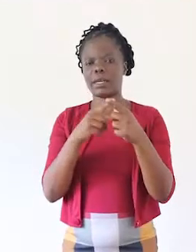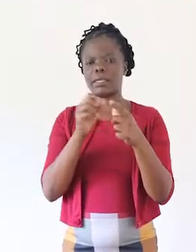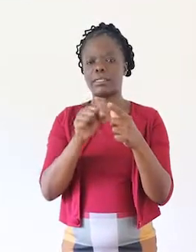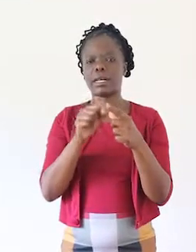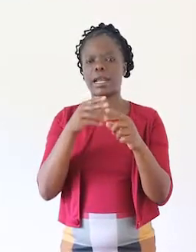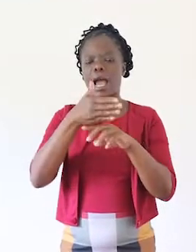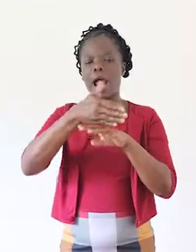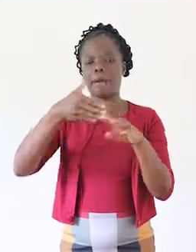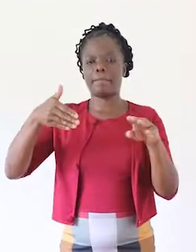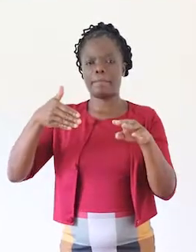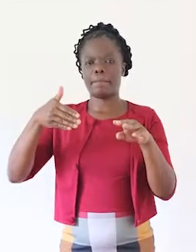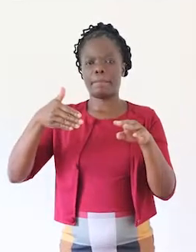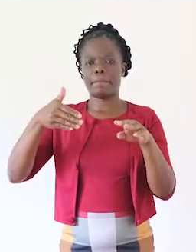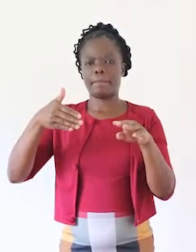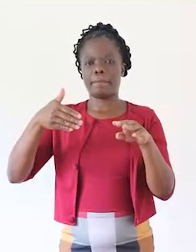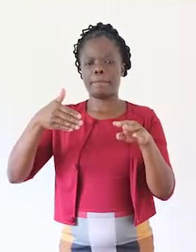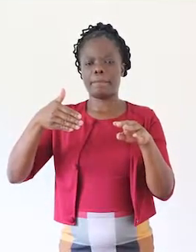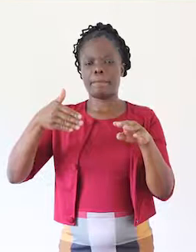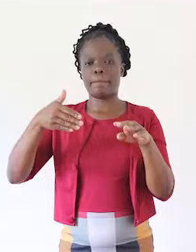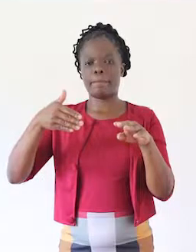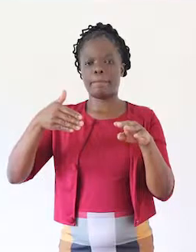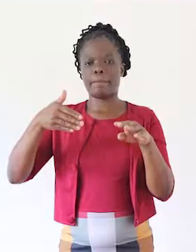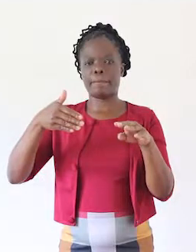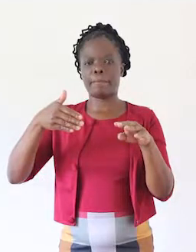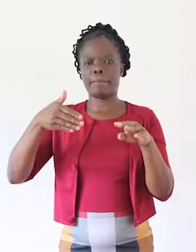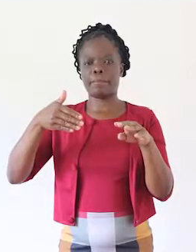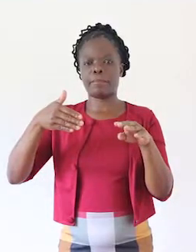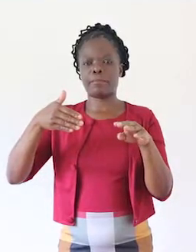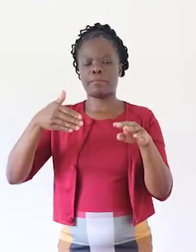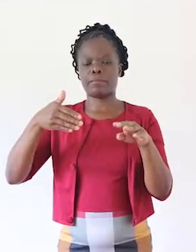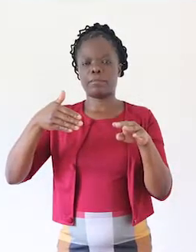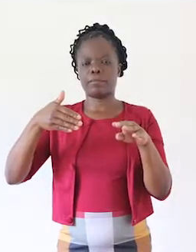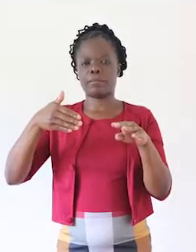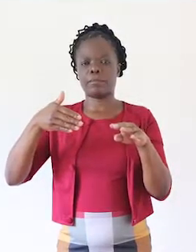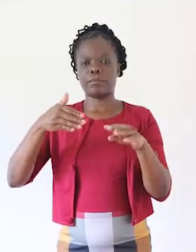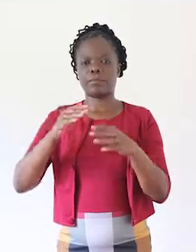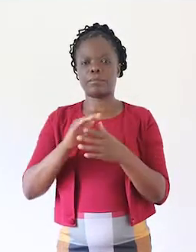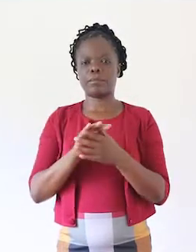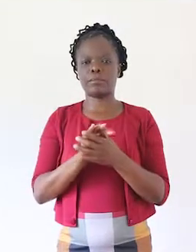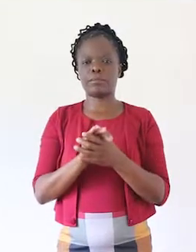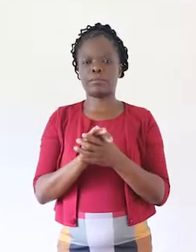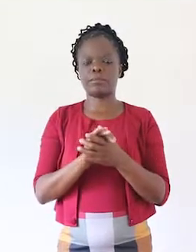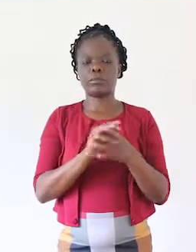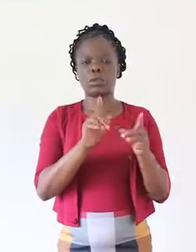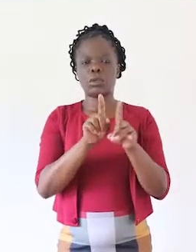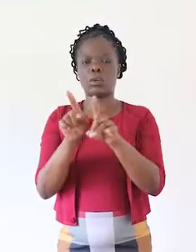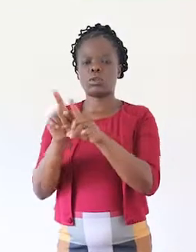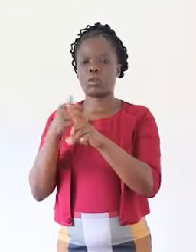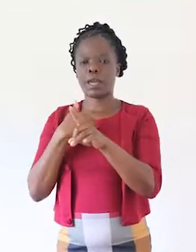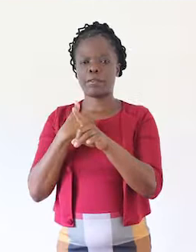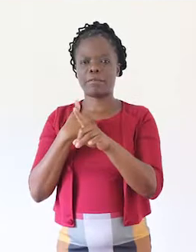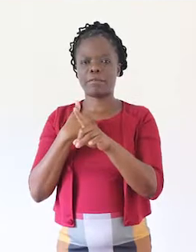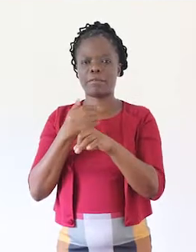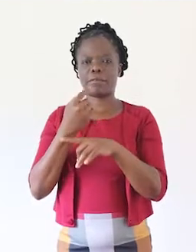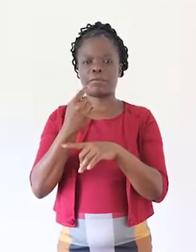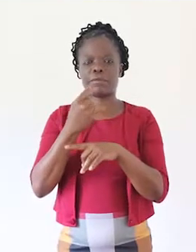can bang, and it will get spoiled, okay? This is the shuttle. So we also have the